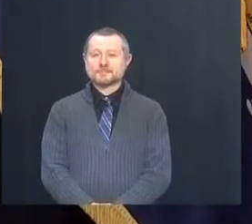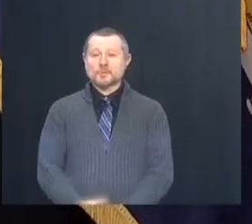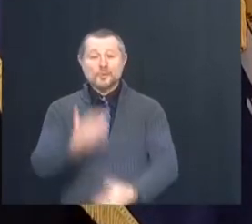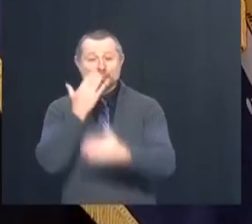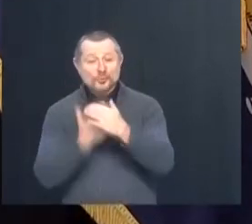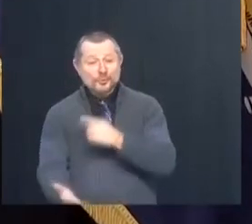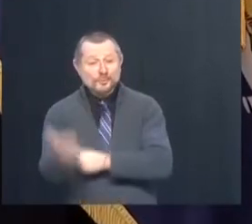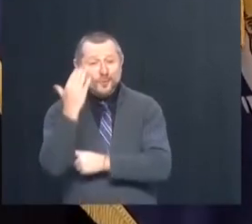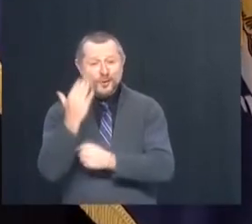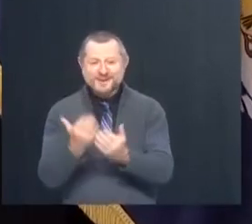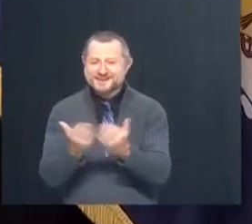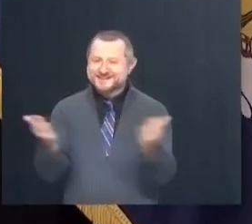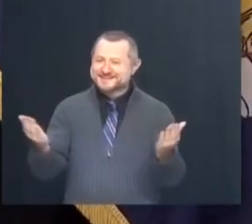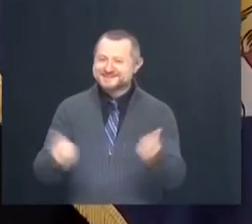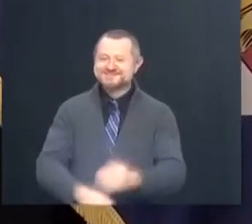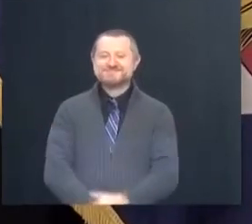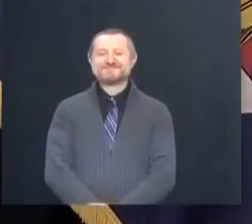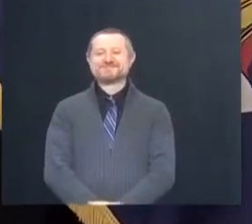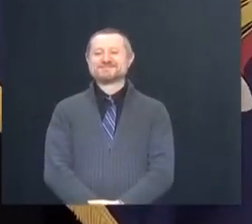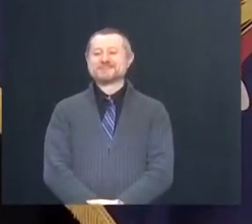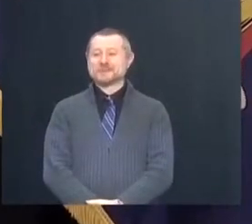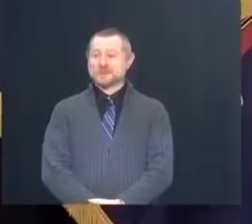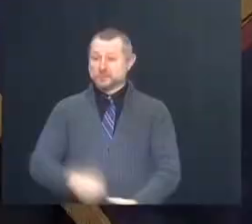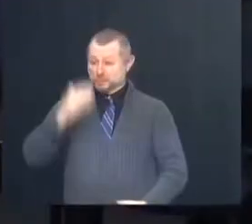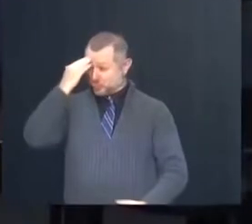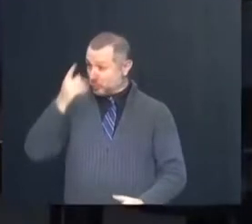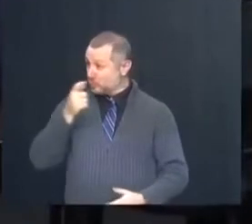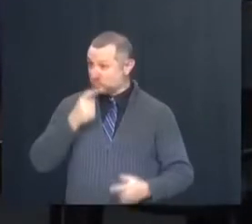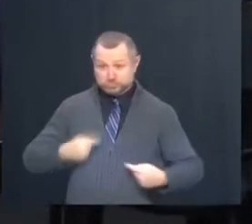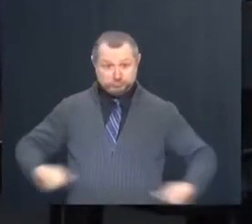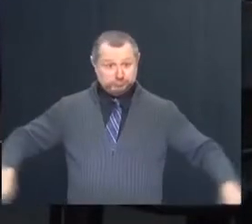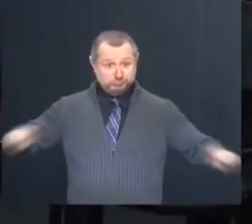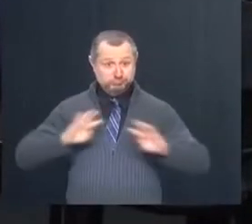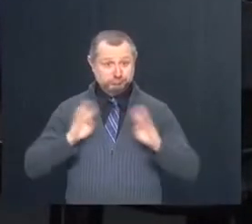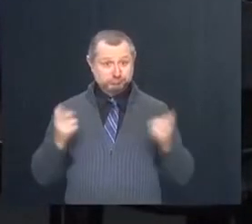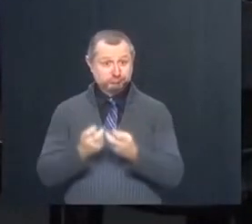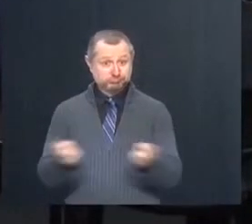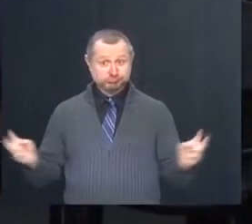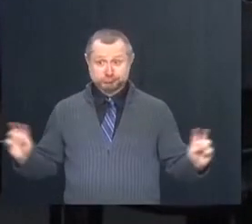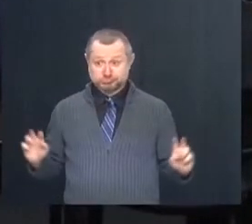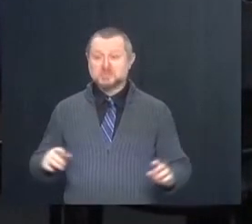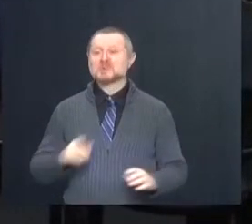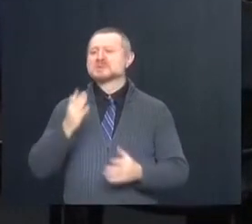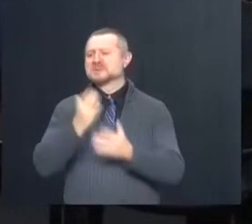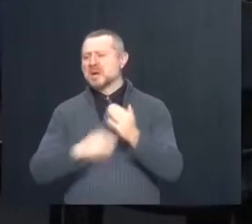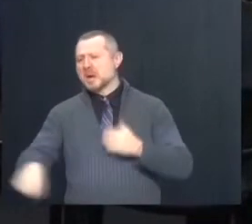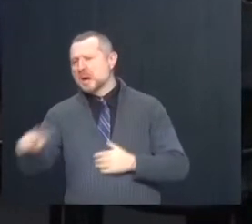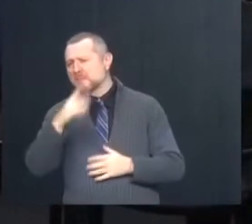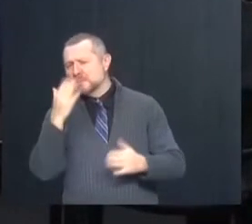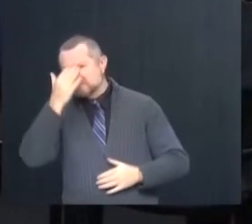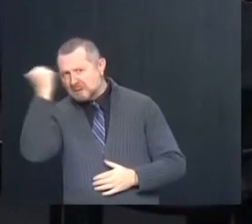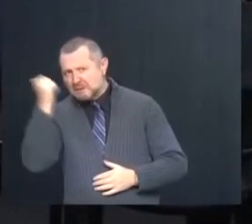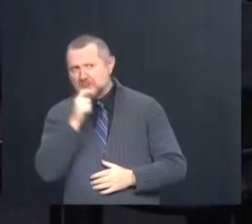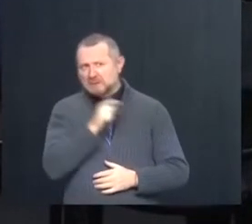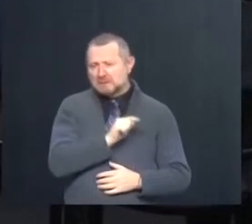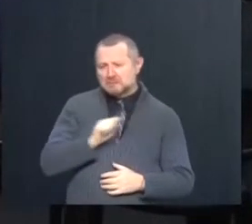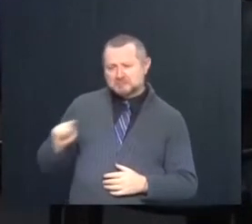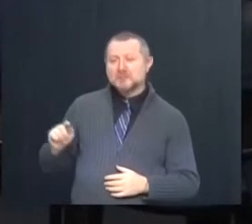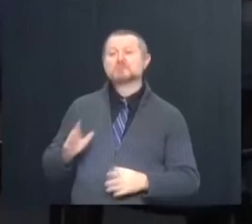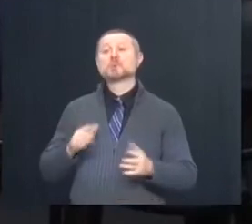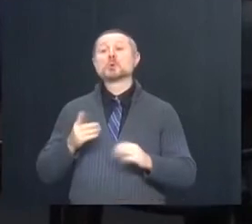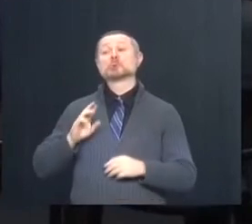Good morning. Make sure you know everyone who's here. Some of you are forgetful. From my far